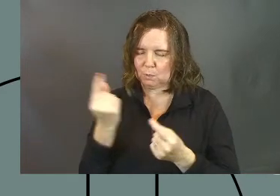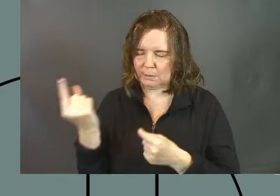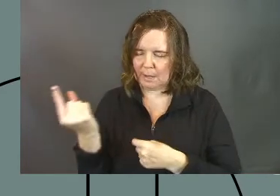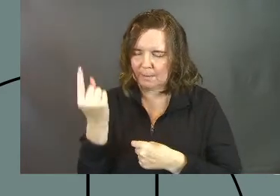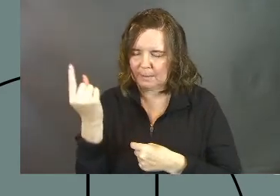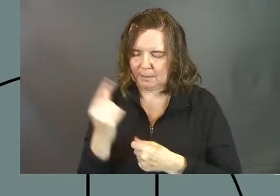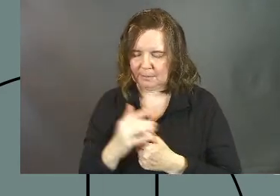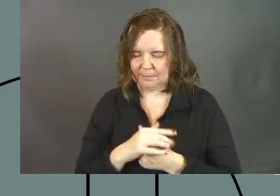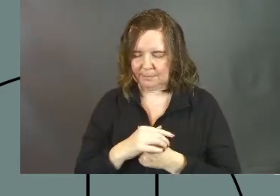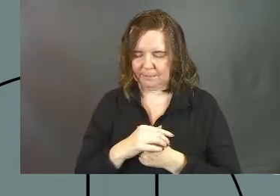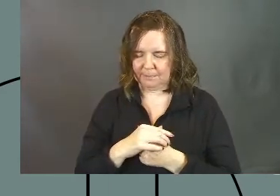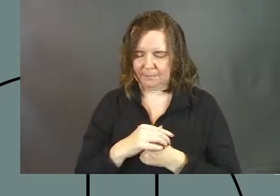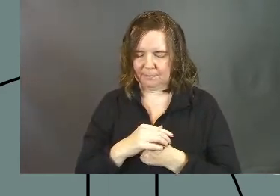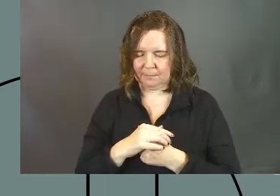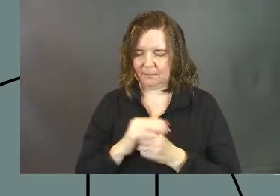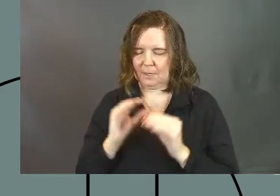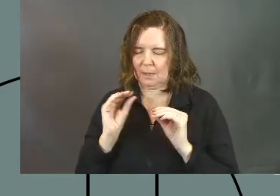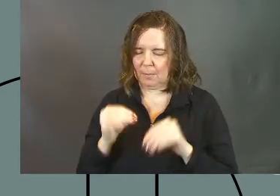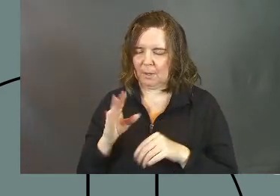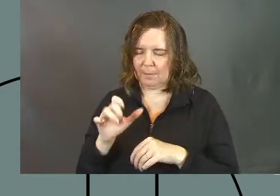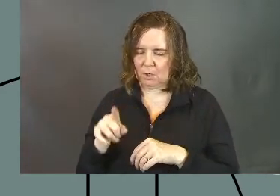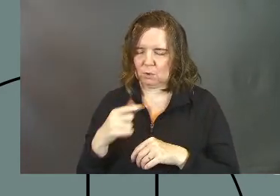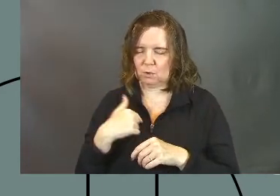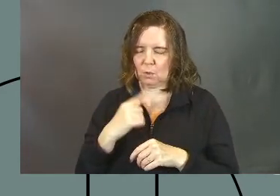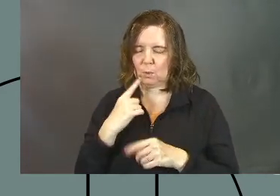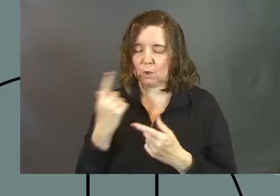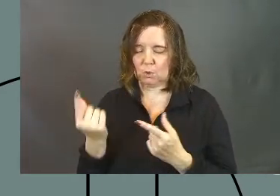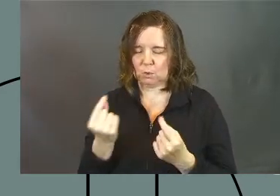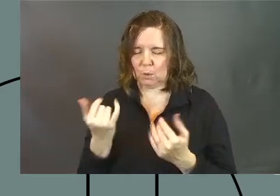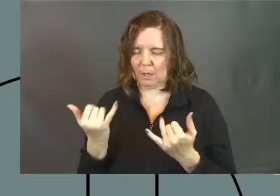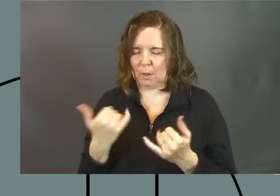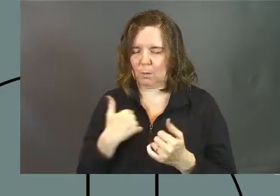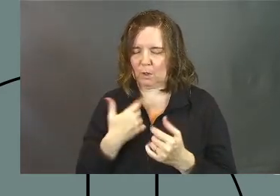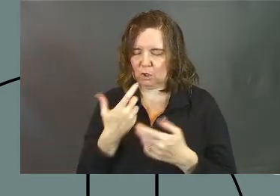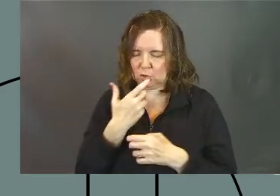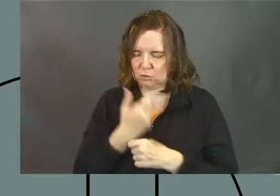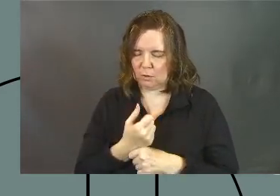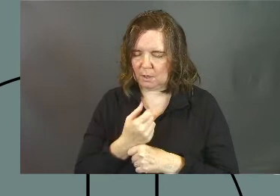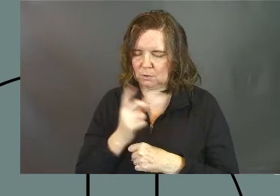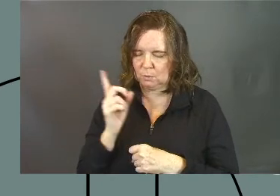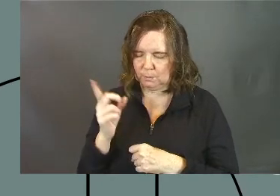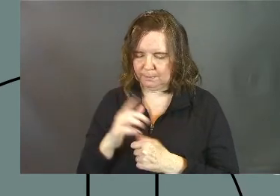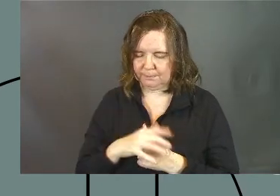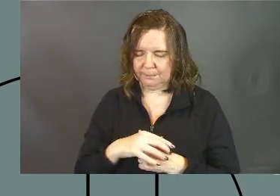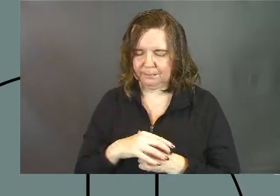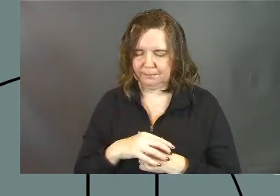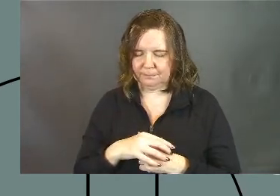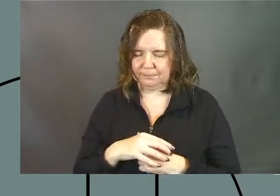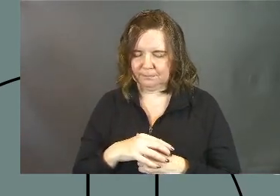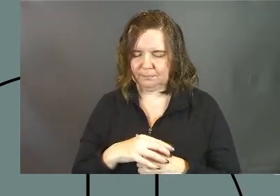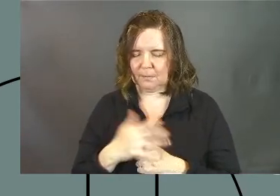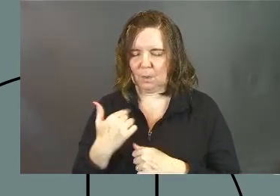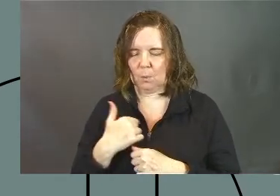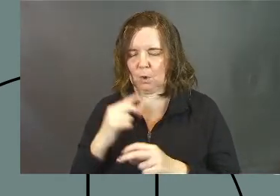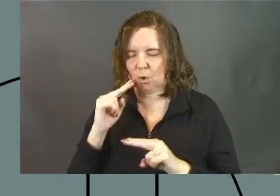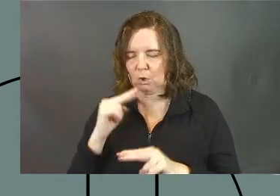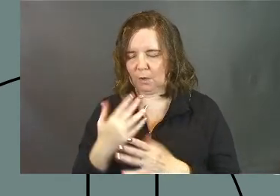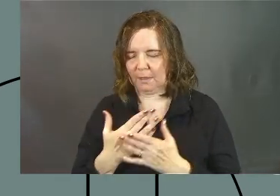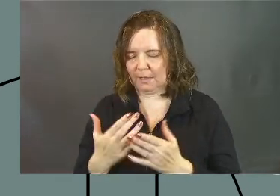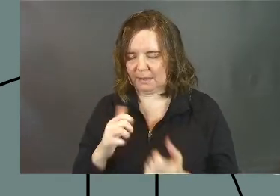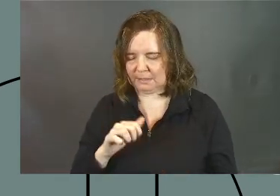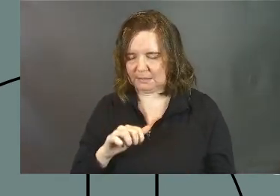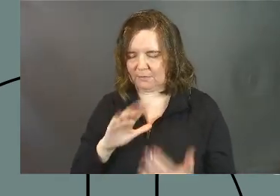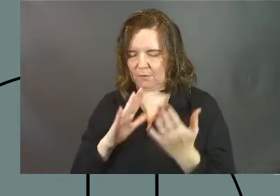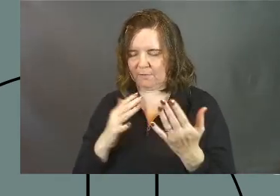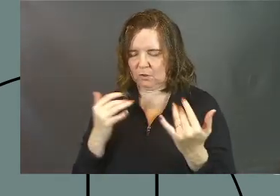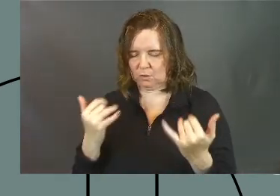something. And that's put there by you. And so God, what we're going to do right now is we're going to trust you. And God, we're going to look at the thing that's in front